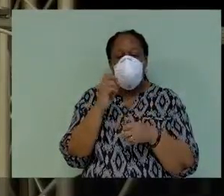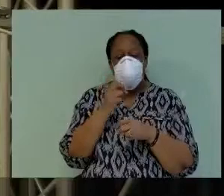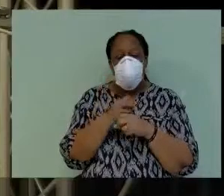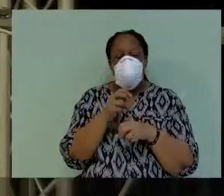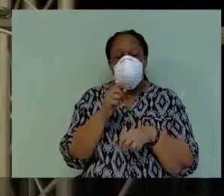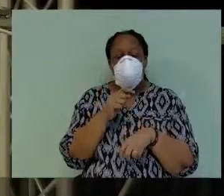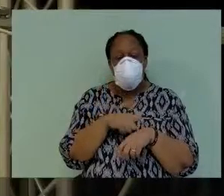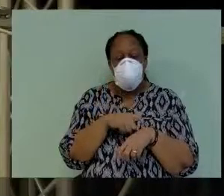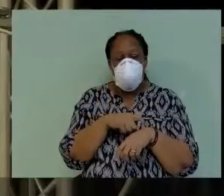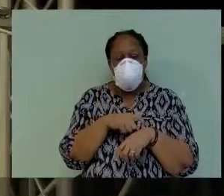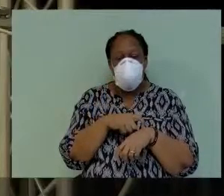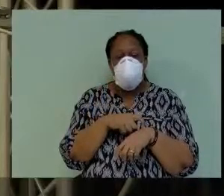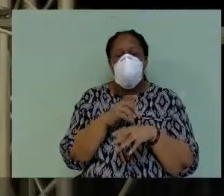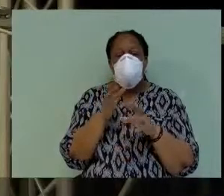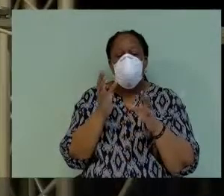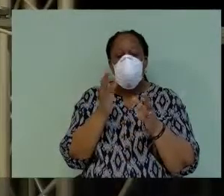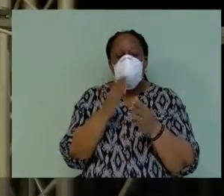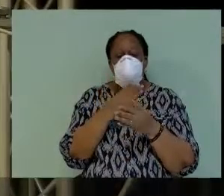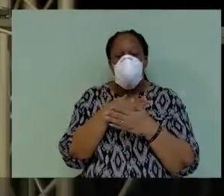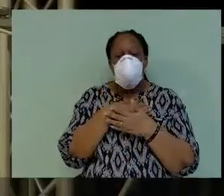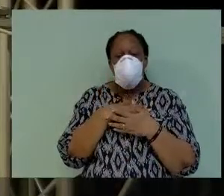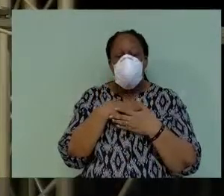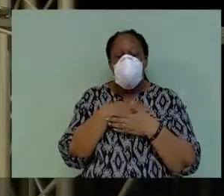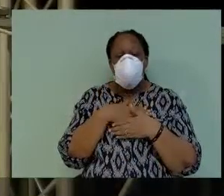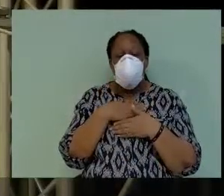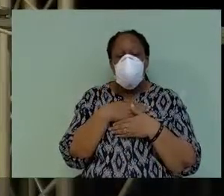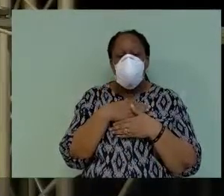done by the task force in keeping the people of